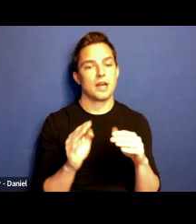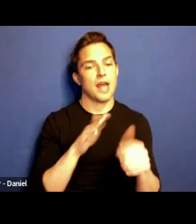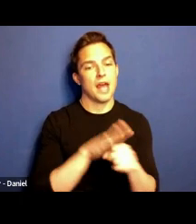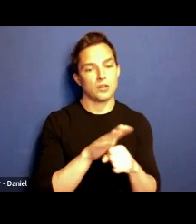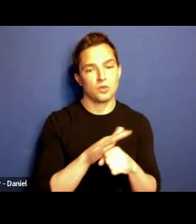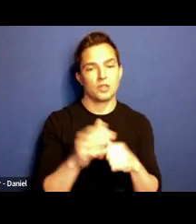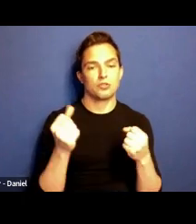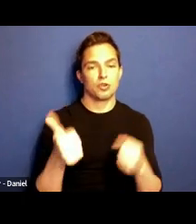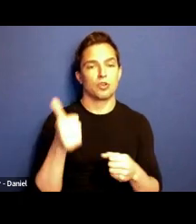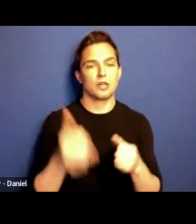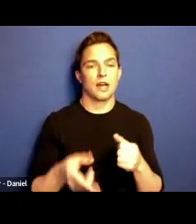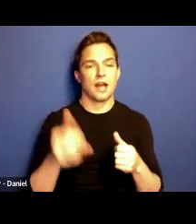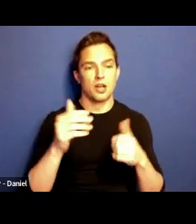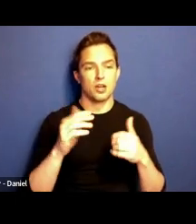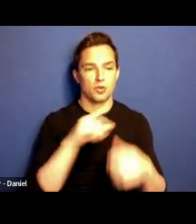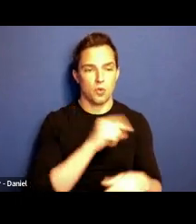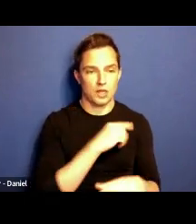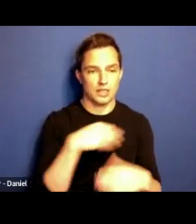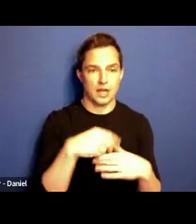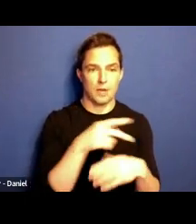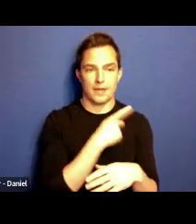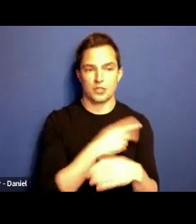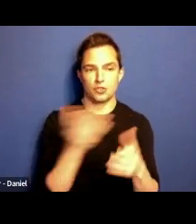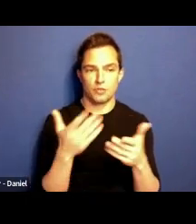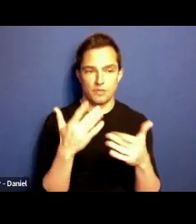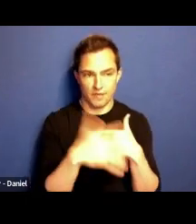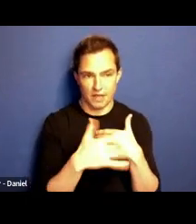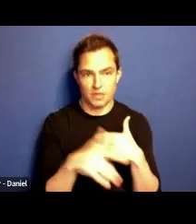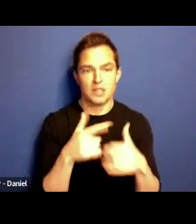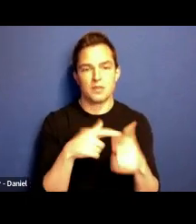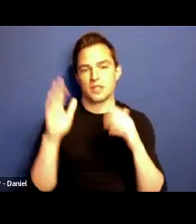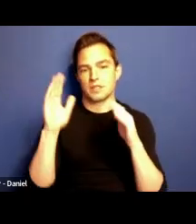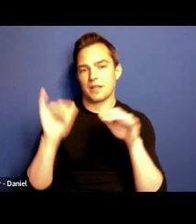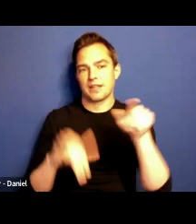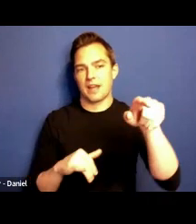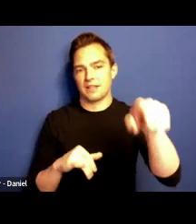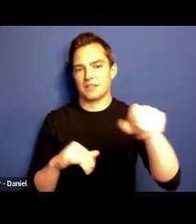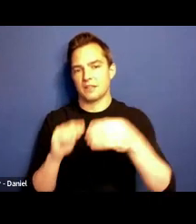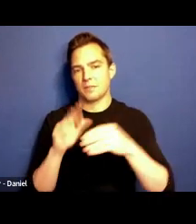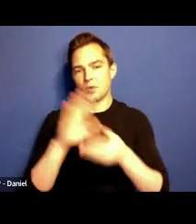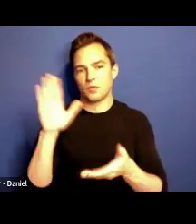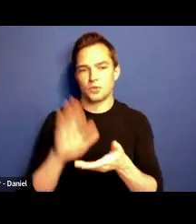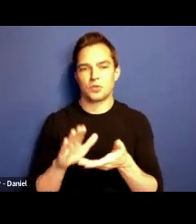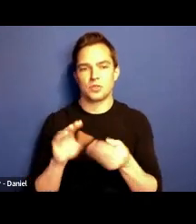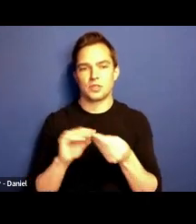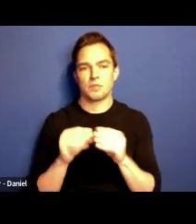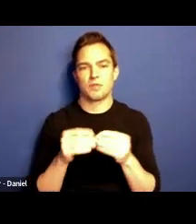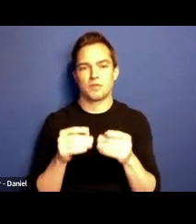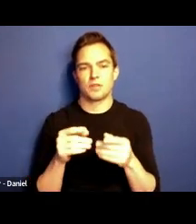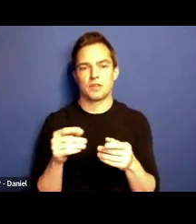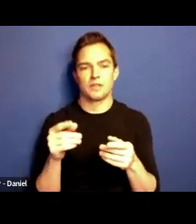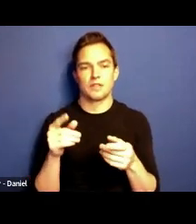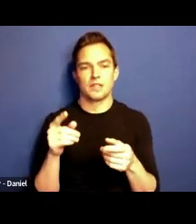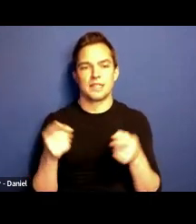accessible, higher quality outpatient services available, then we would expect that would reduce the number of incident acute crises, all